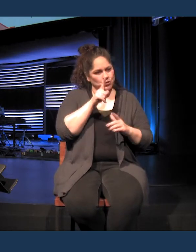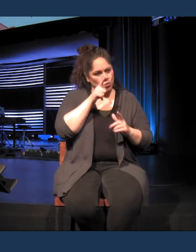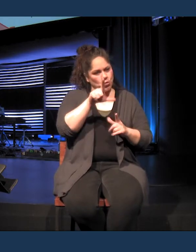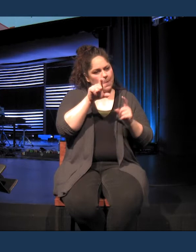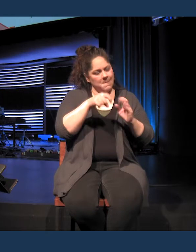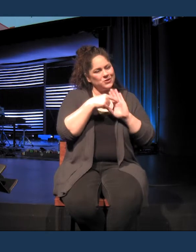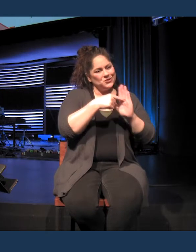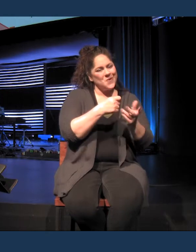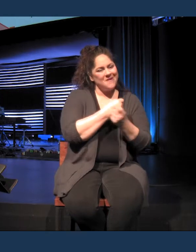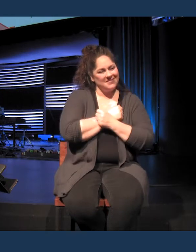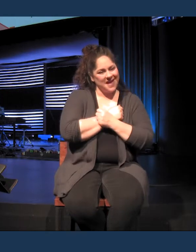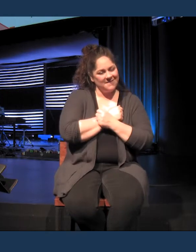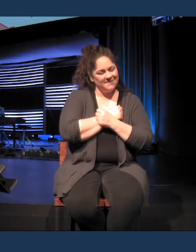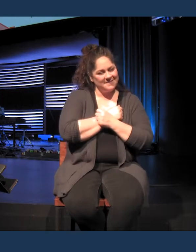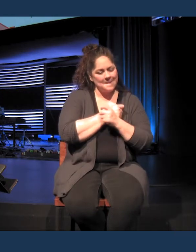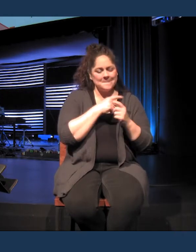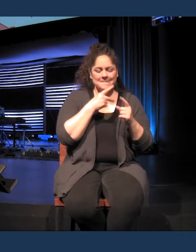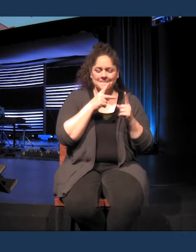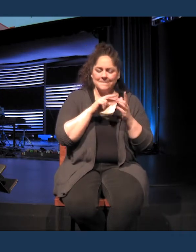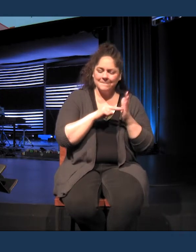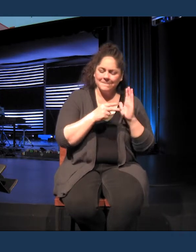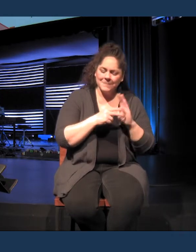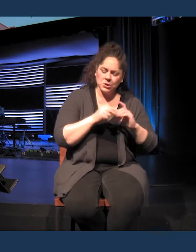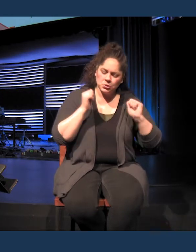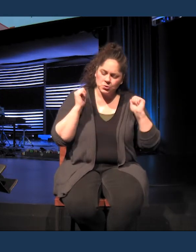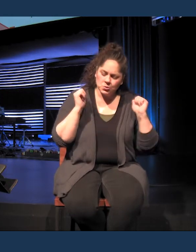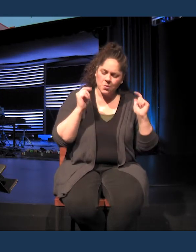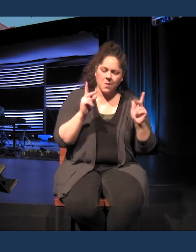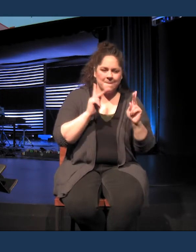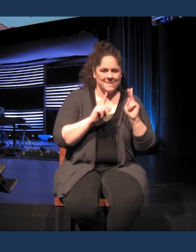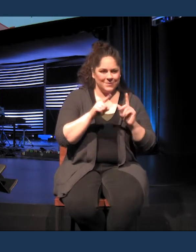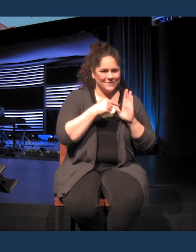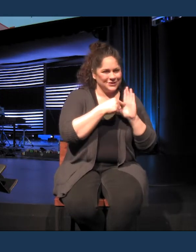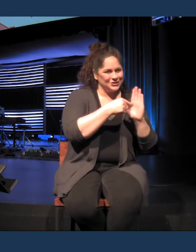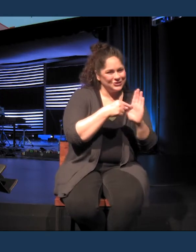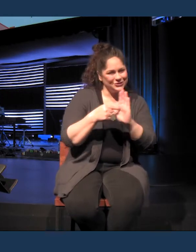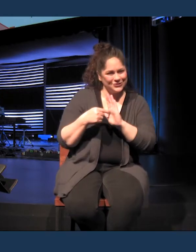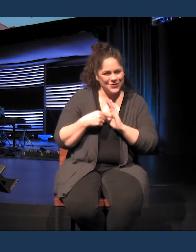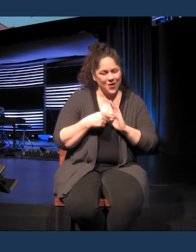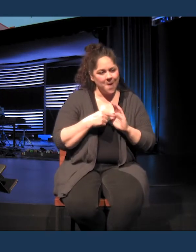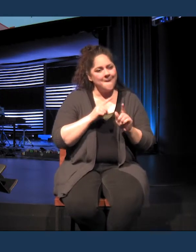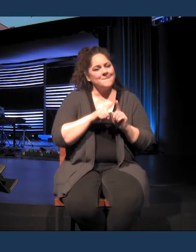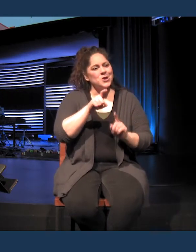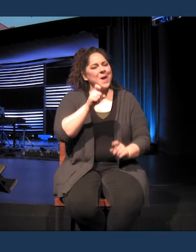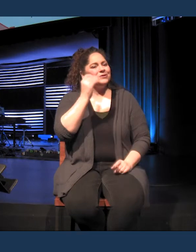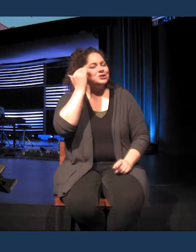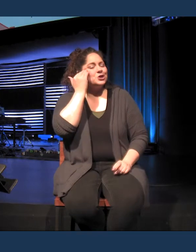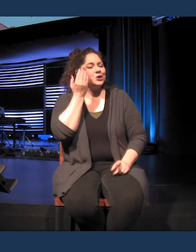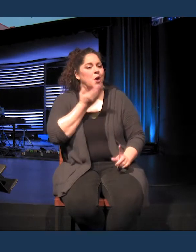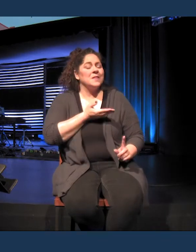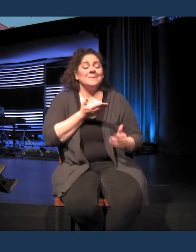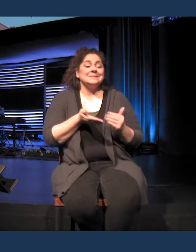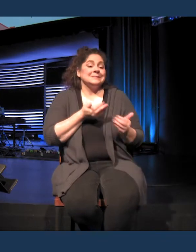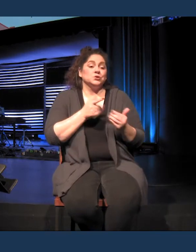love. But you have to know them. See, it's easy to love